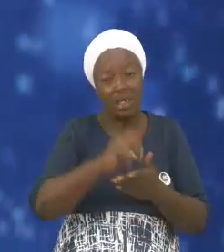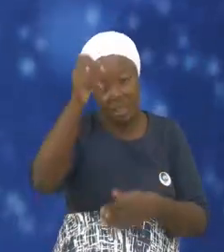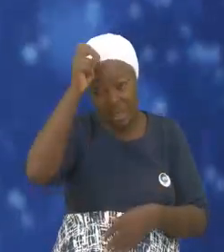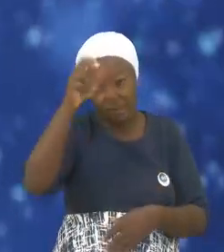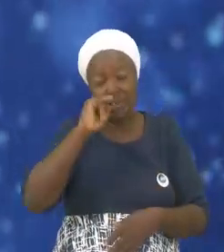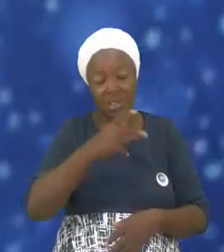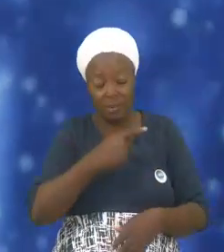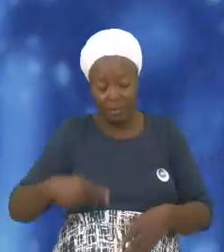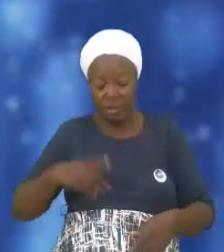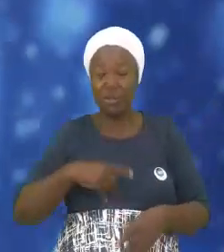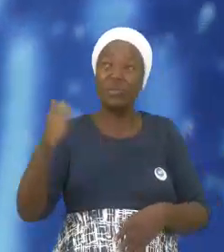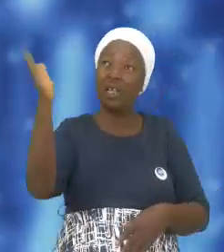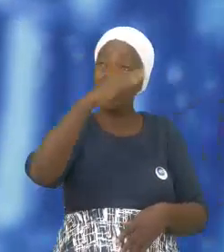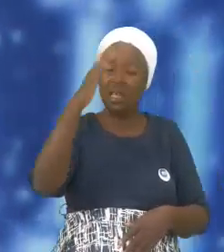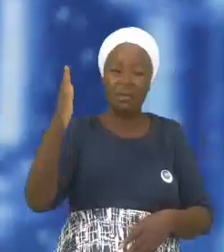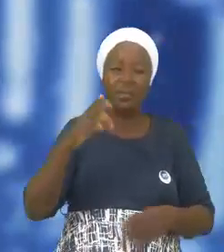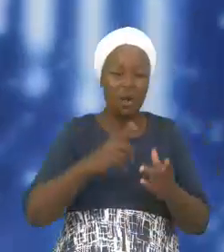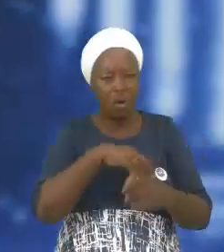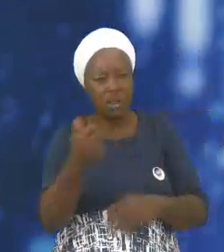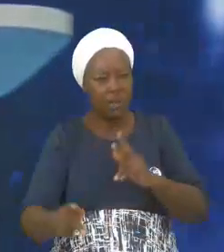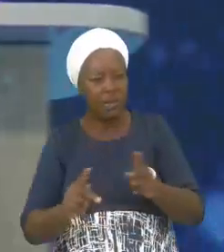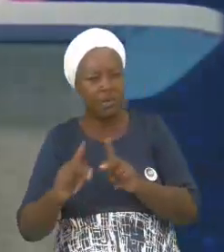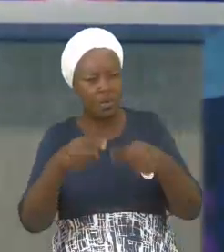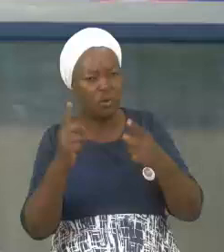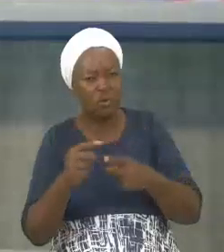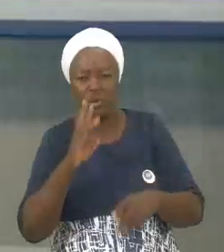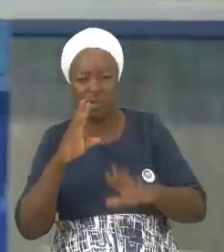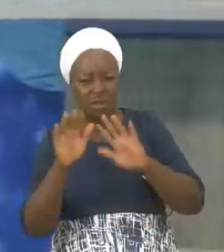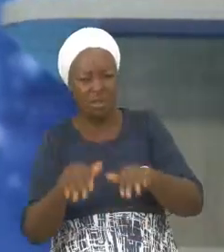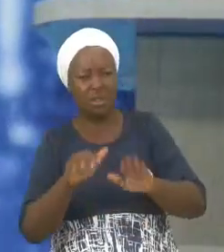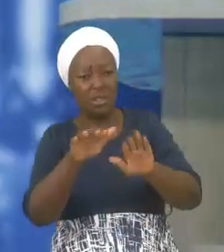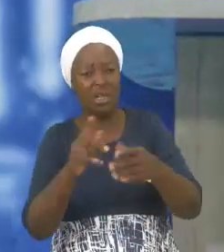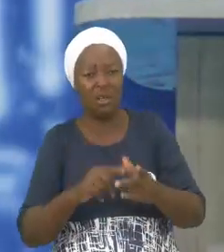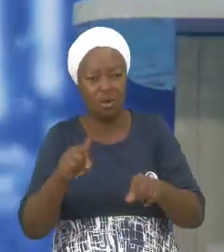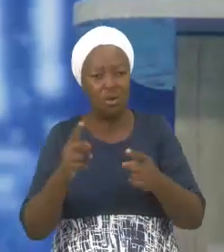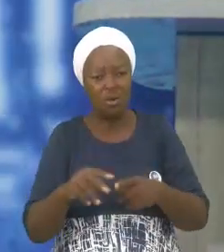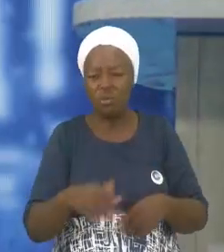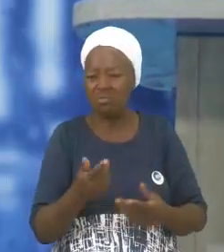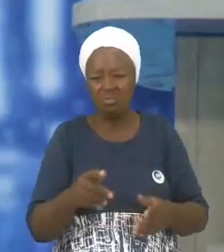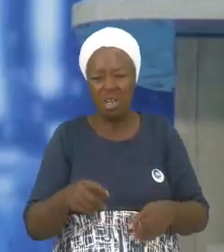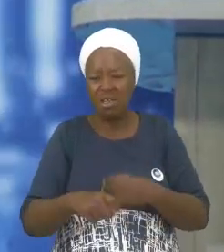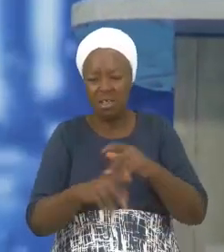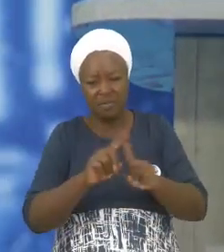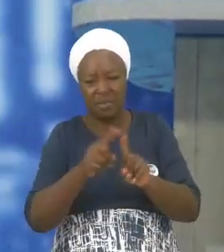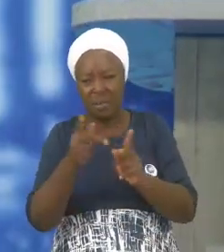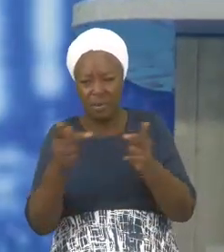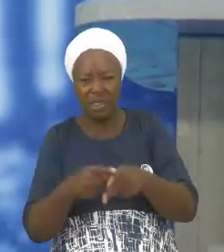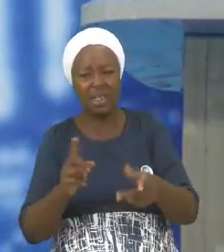air. Other people, they go to the sea, they go to the bush, they go to the forest. He is the prince of the power